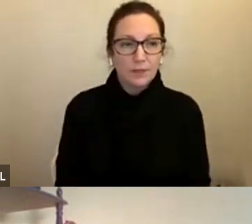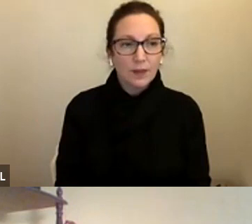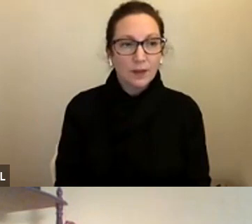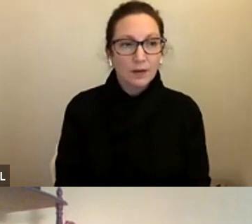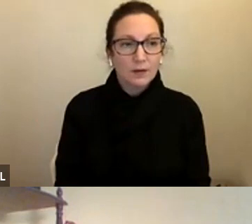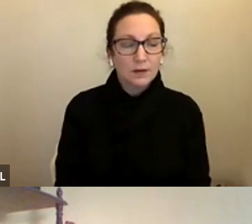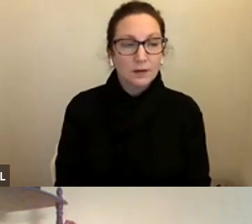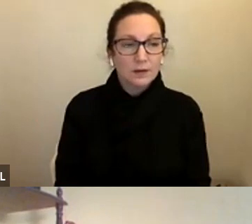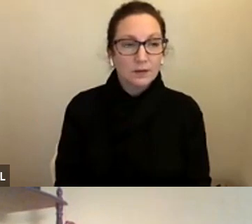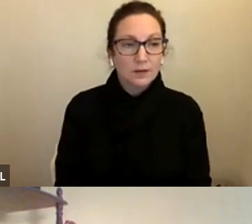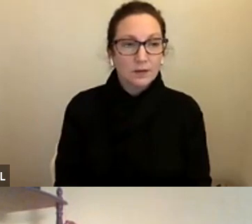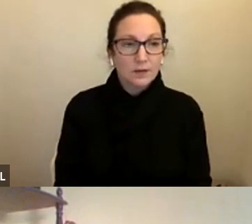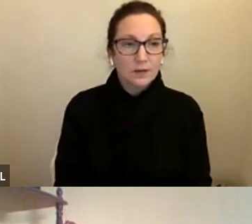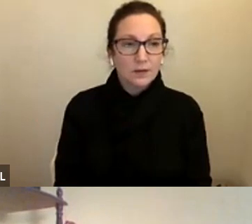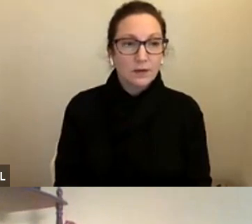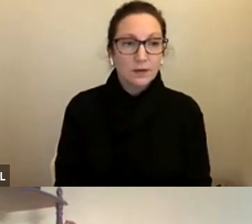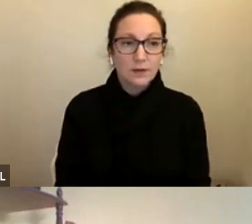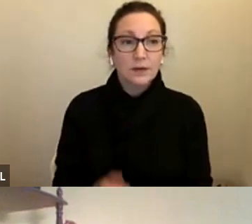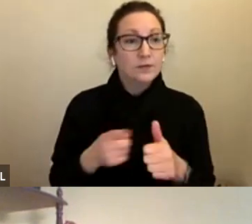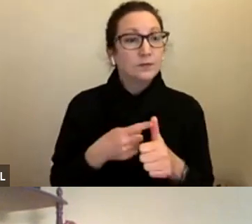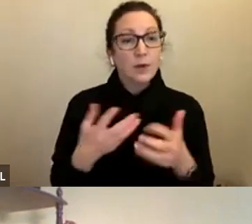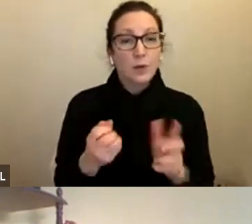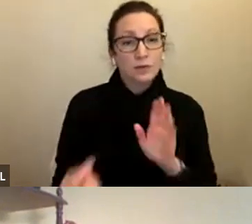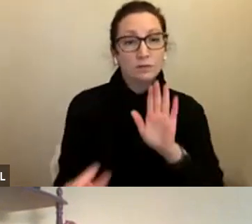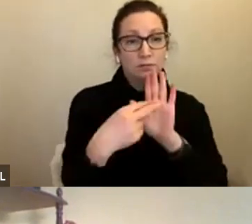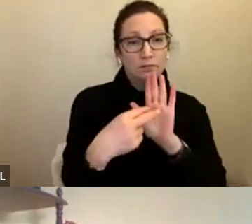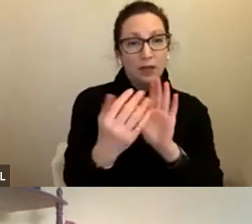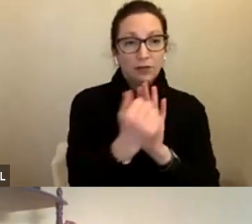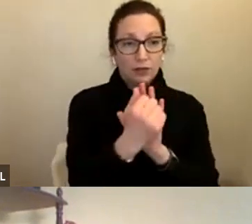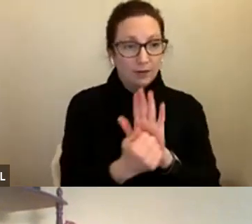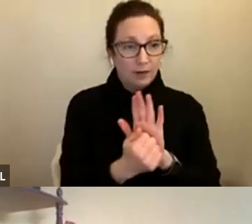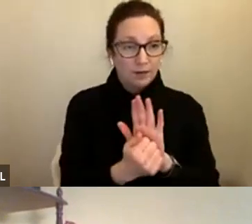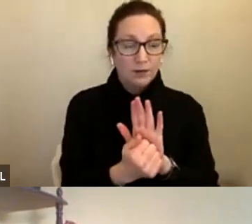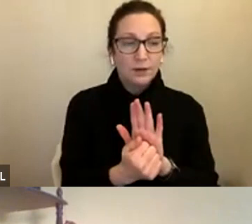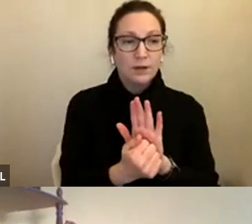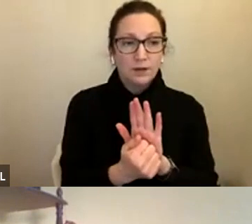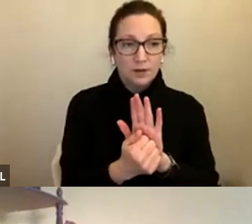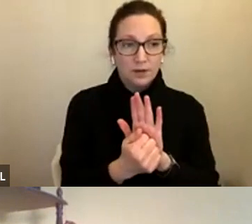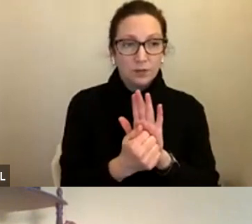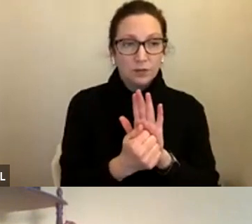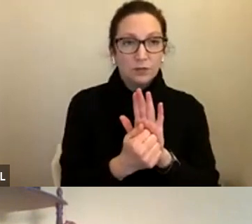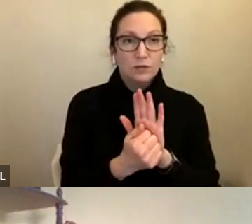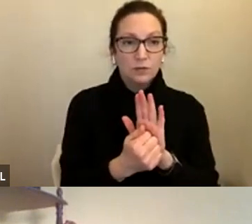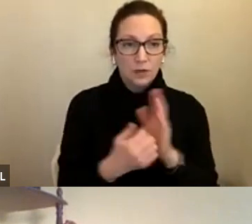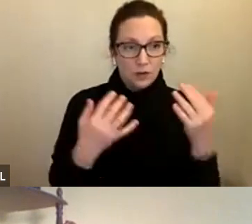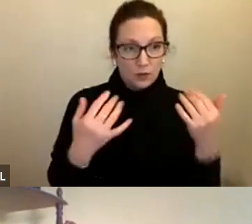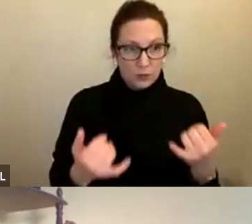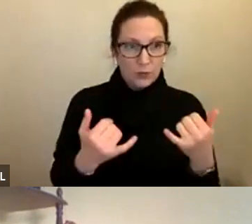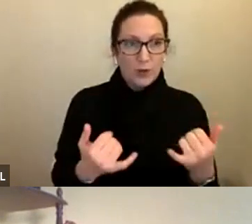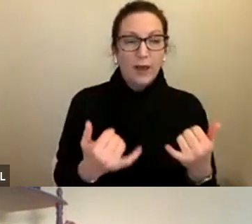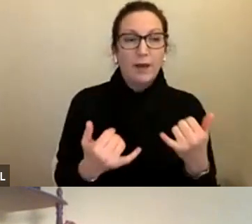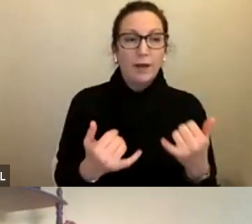I do want to just refer us to our agenda. We are today going to take some time